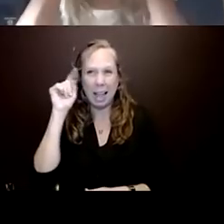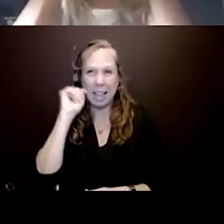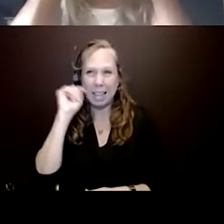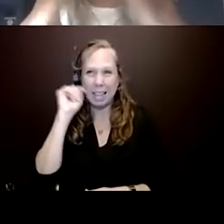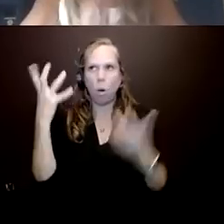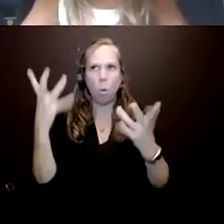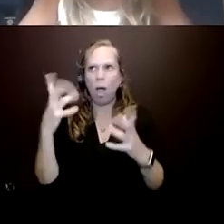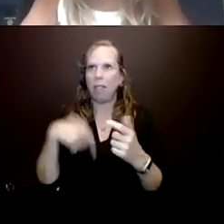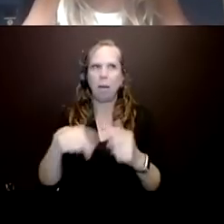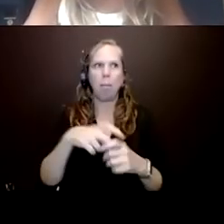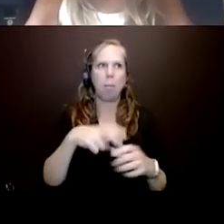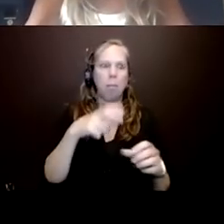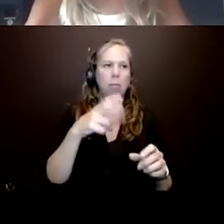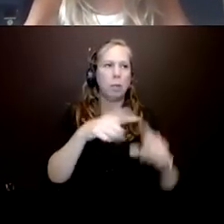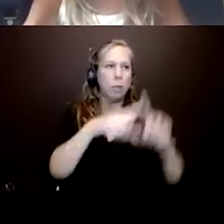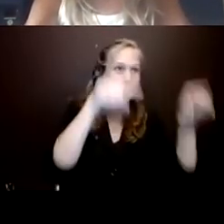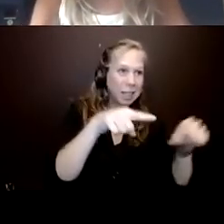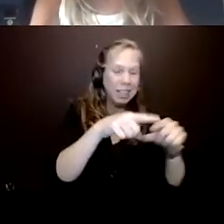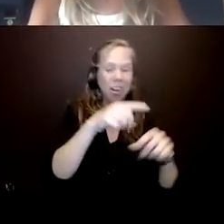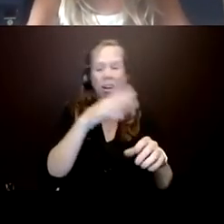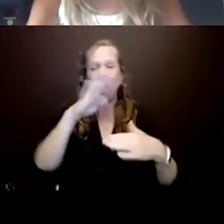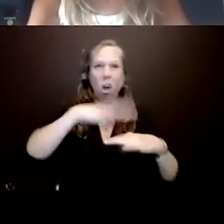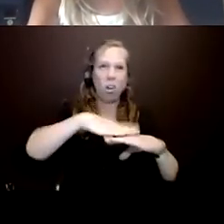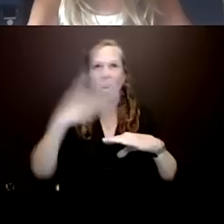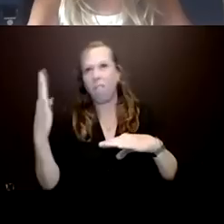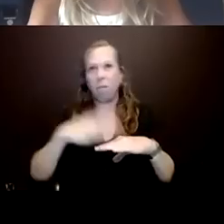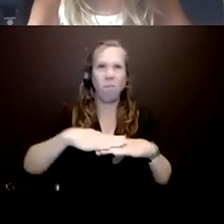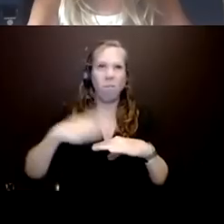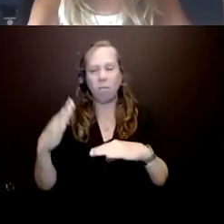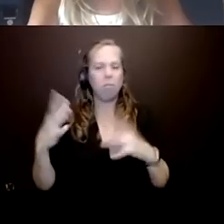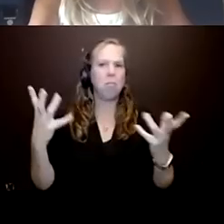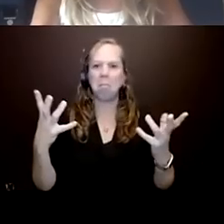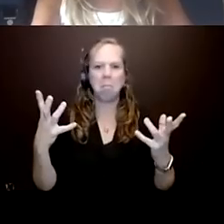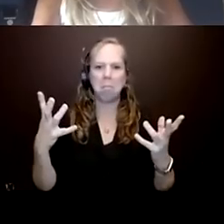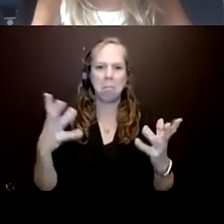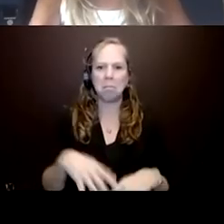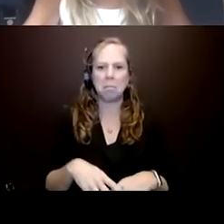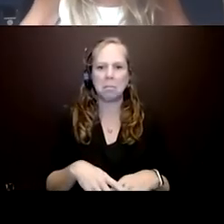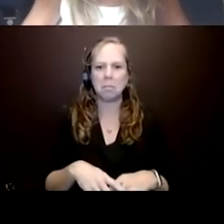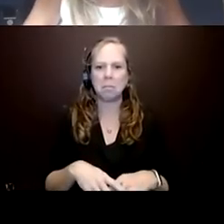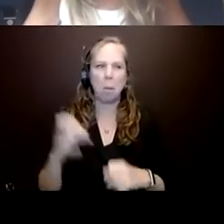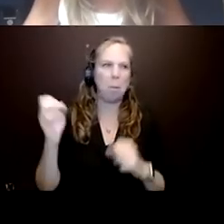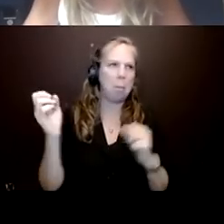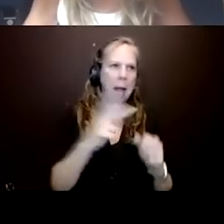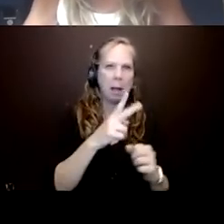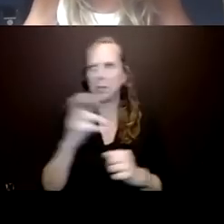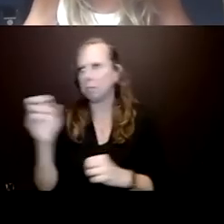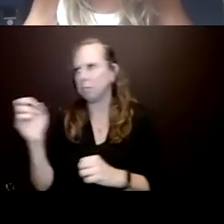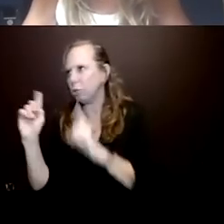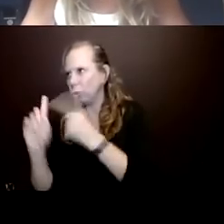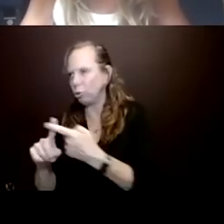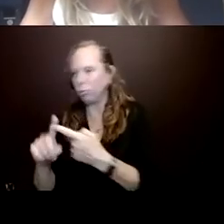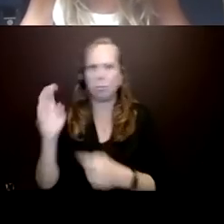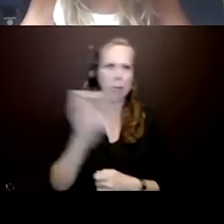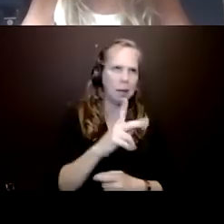jumping off and on the screen 30 minutes and then jumping off for 20 and then 30 once again. So it